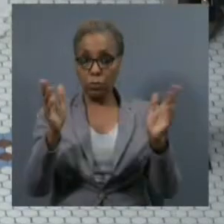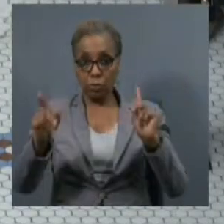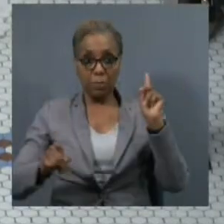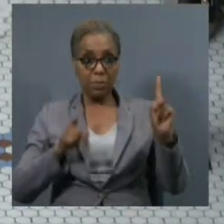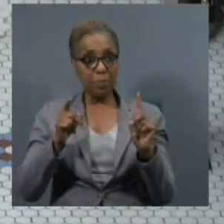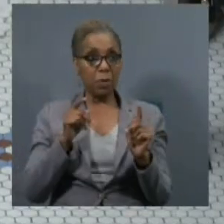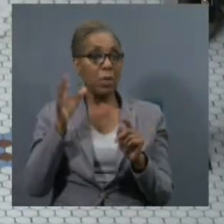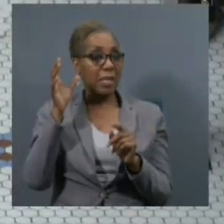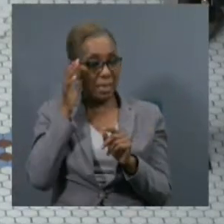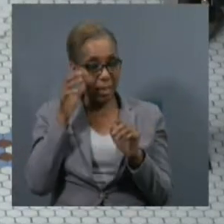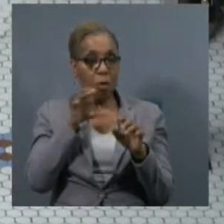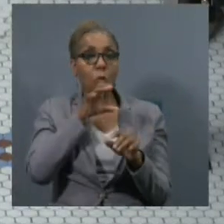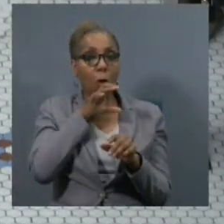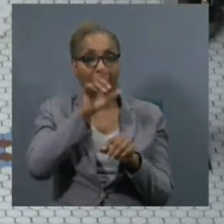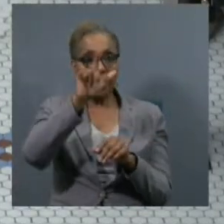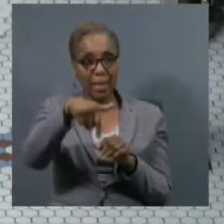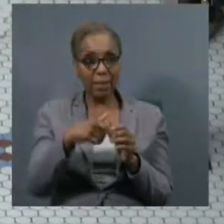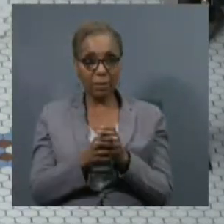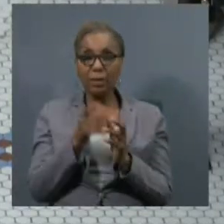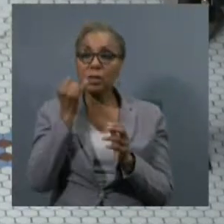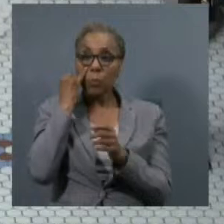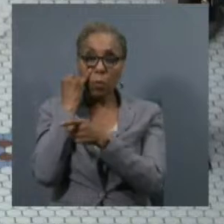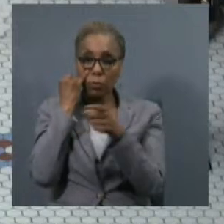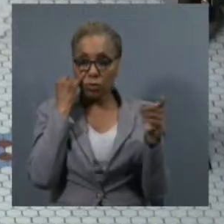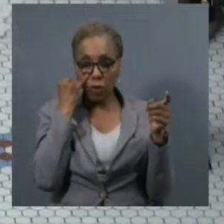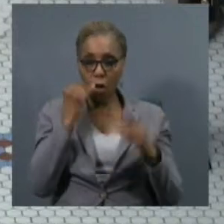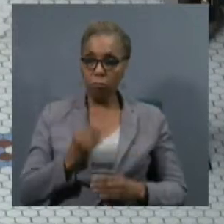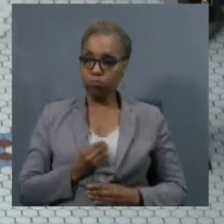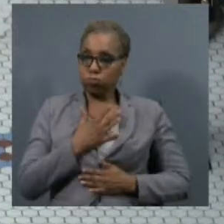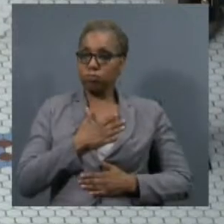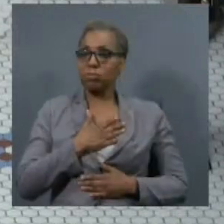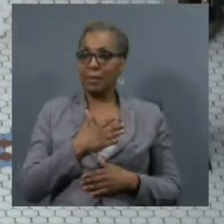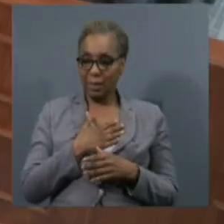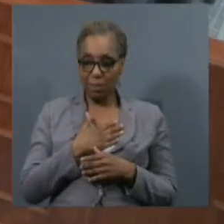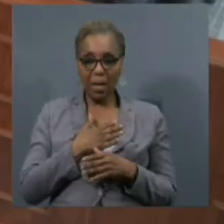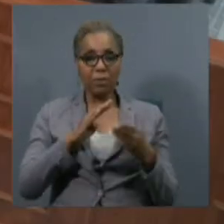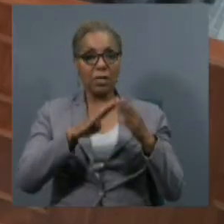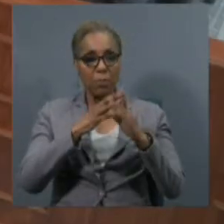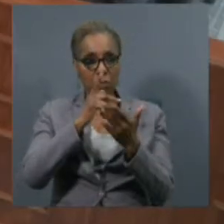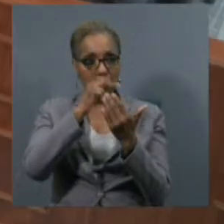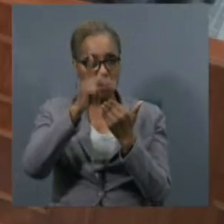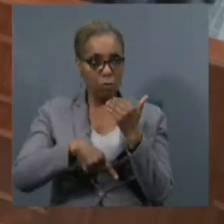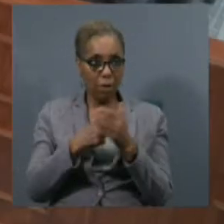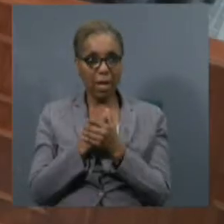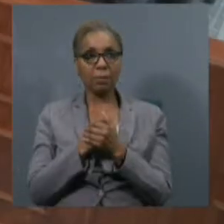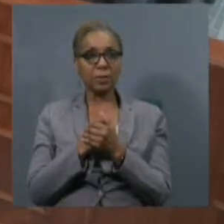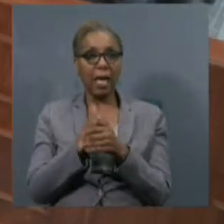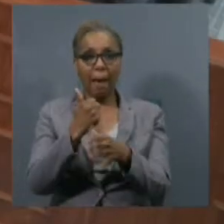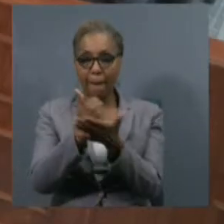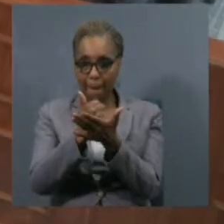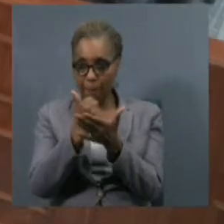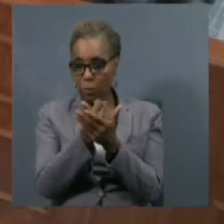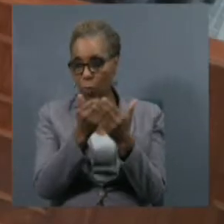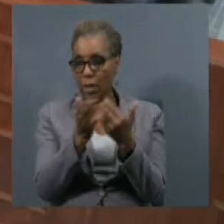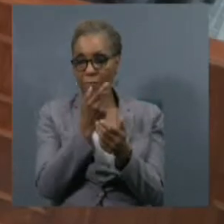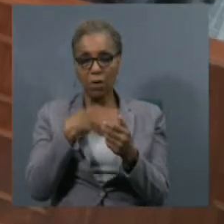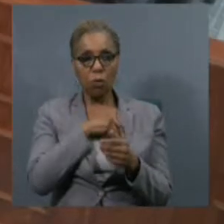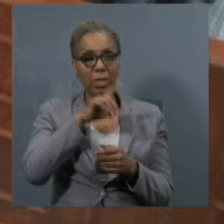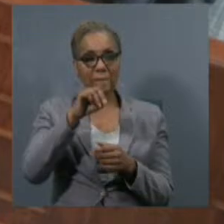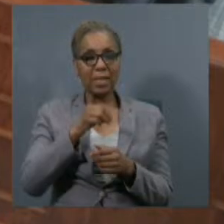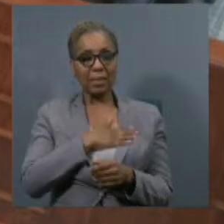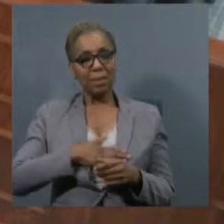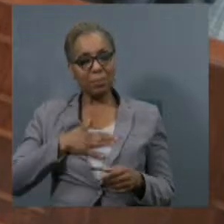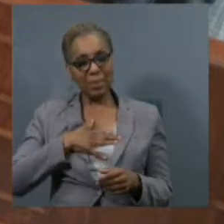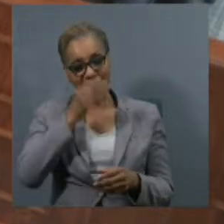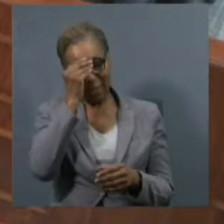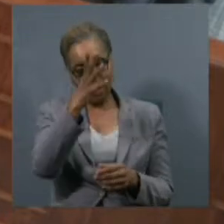may be listening or even watching later, if you've ever been touched by the Department of Community Programs through any of the things that we've done, please do reach back out